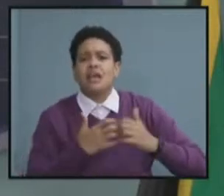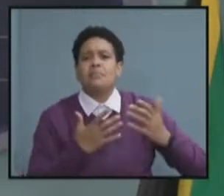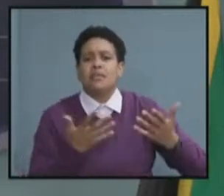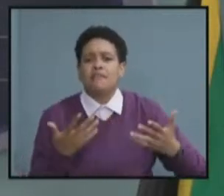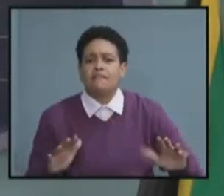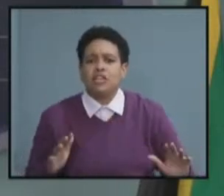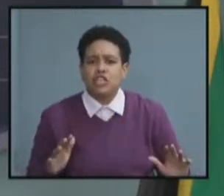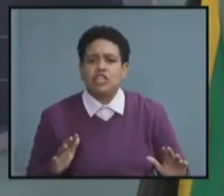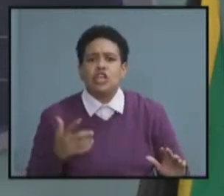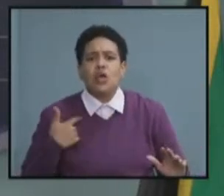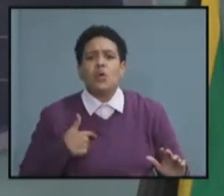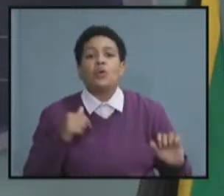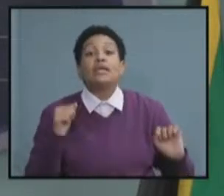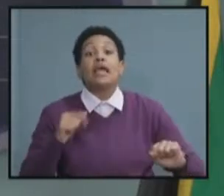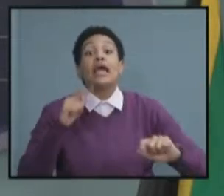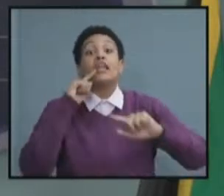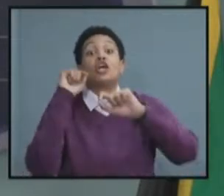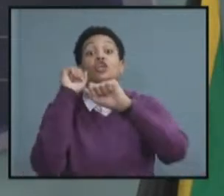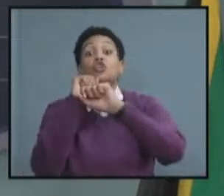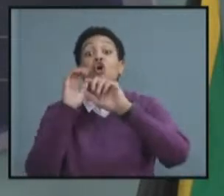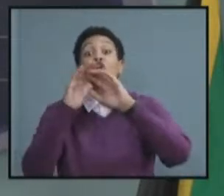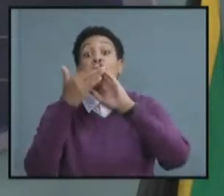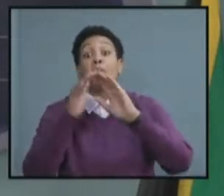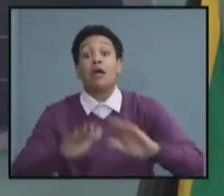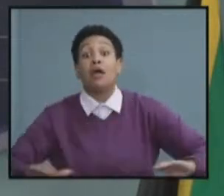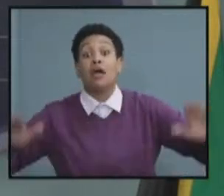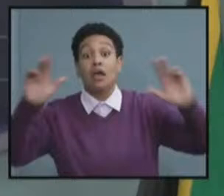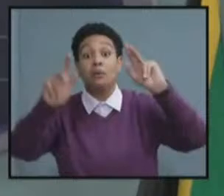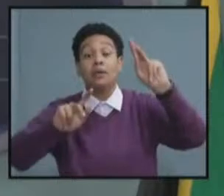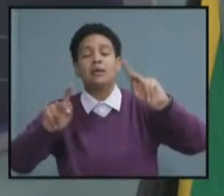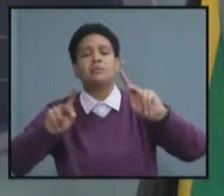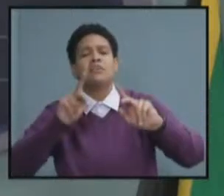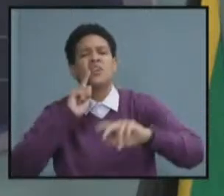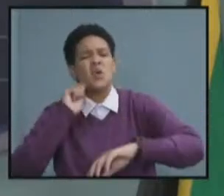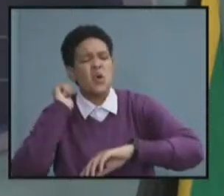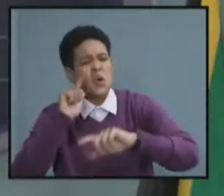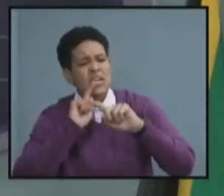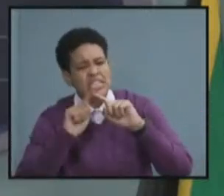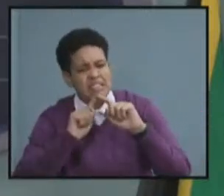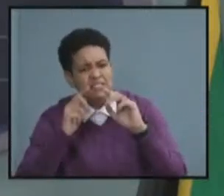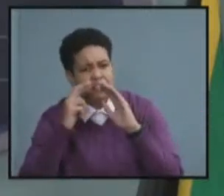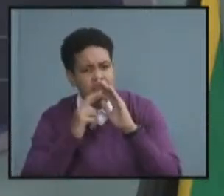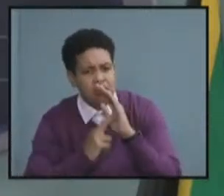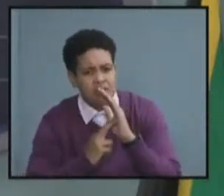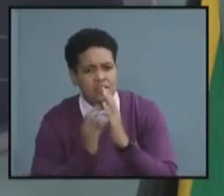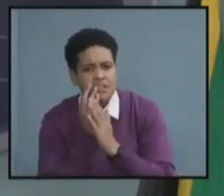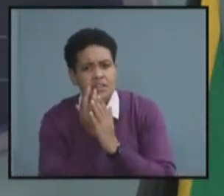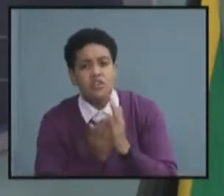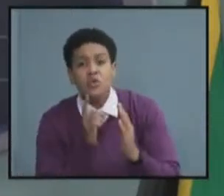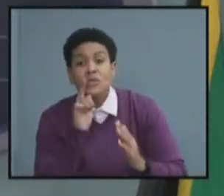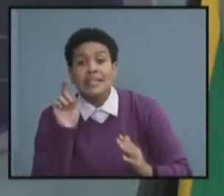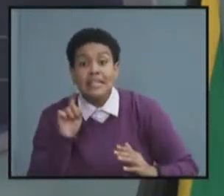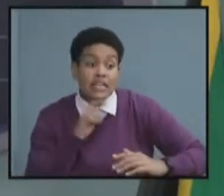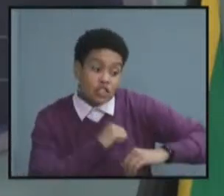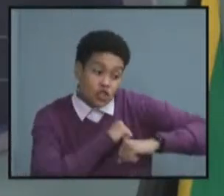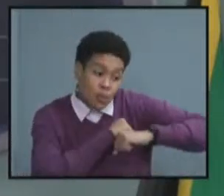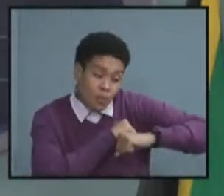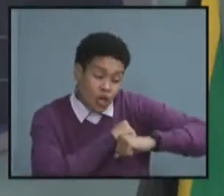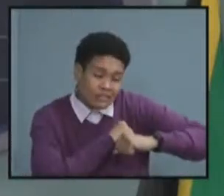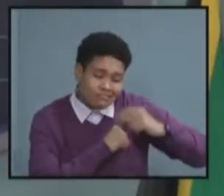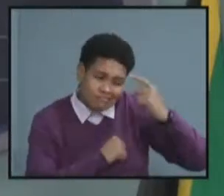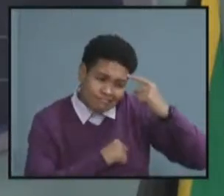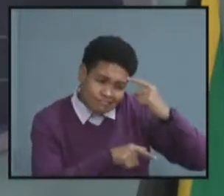place, and we can assure the country that all the steps that are necessary to protect